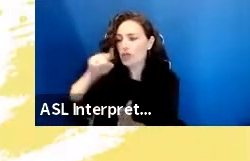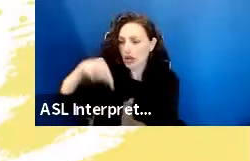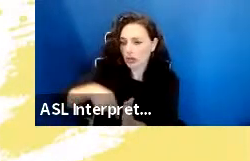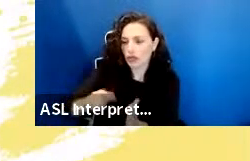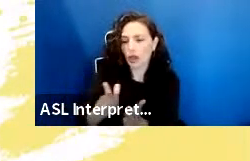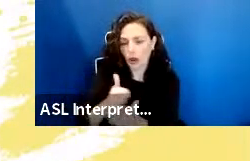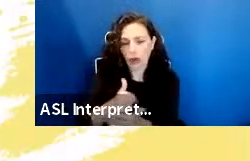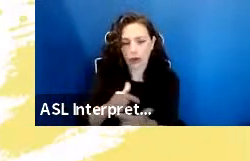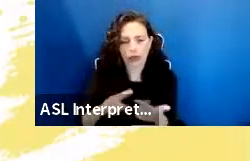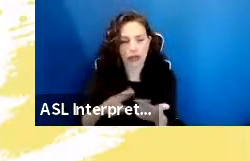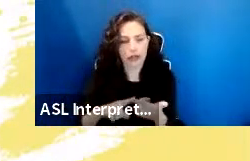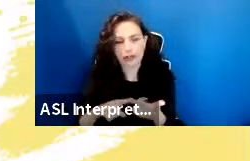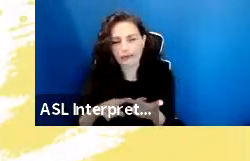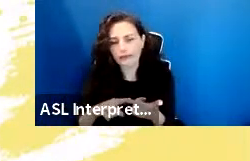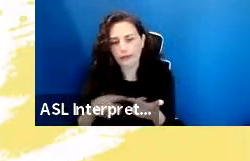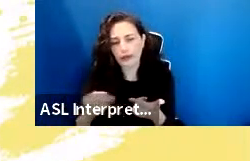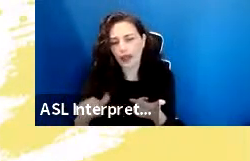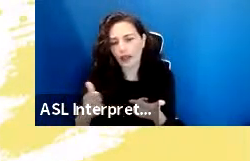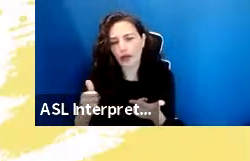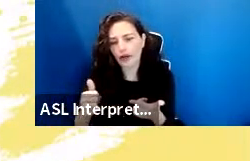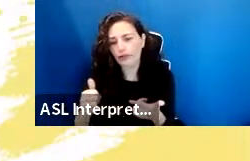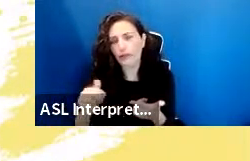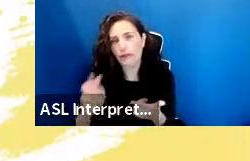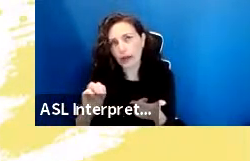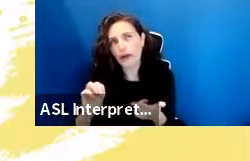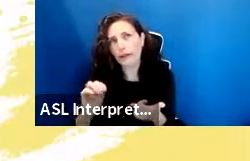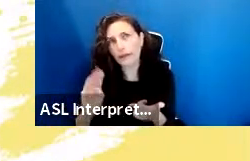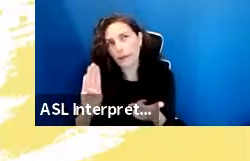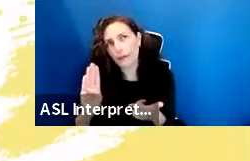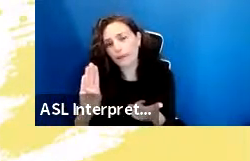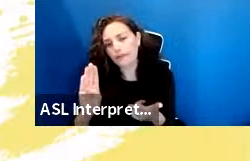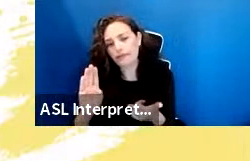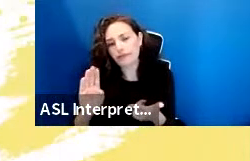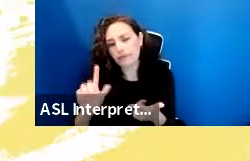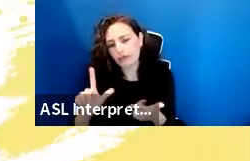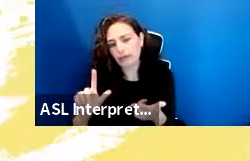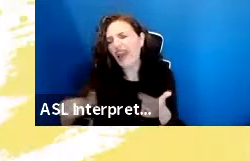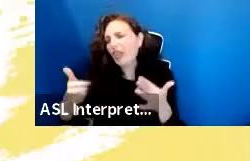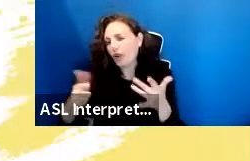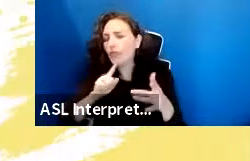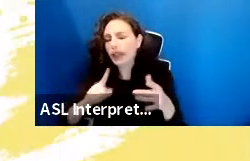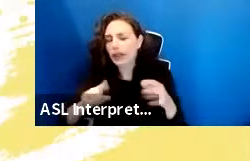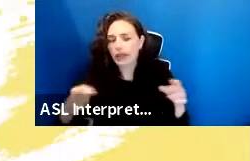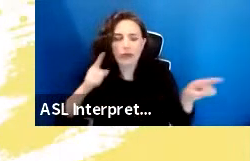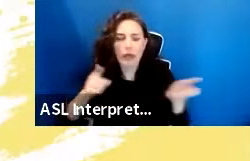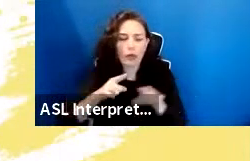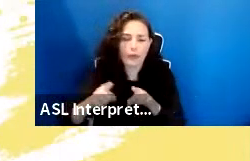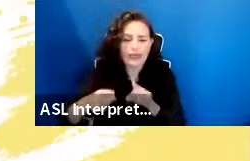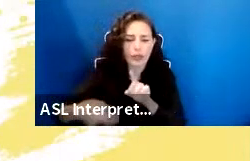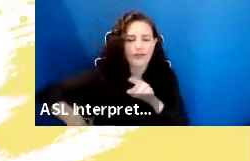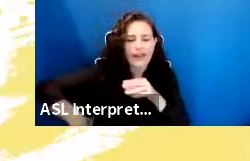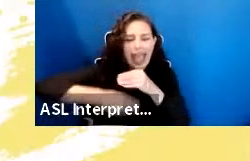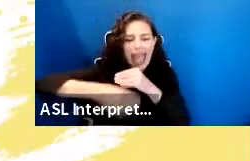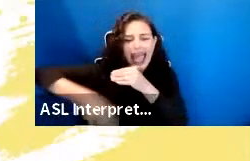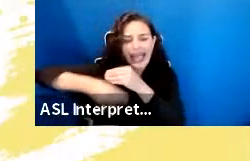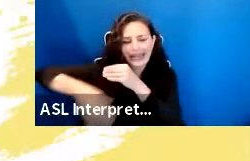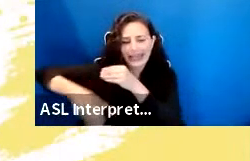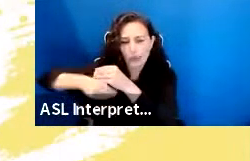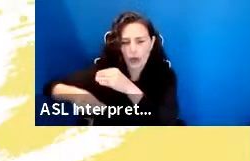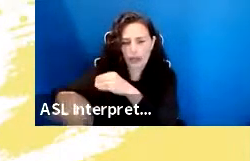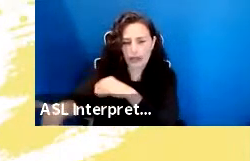the low budget agreement itself. There are additional requirements on these more meatier agreements, these